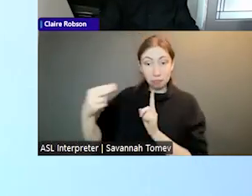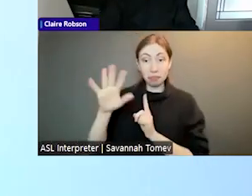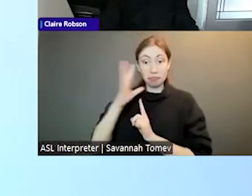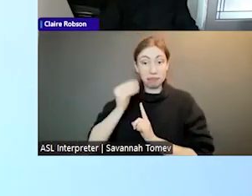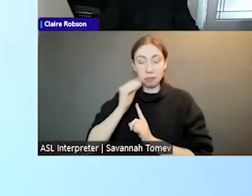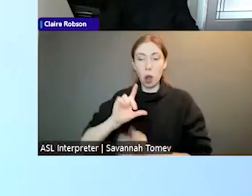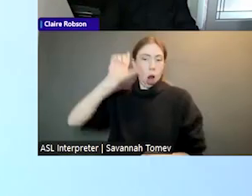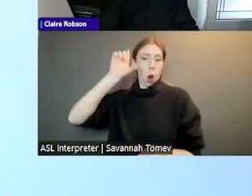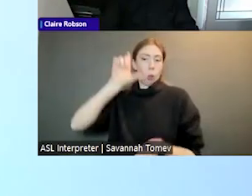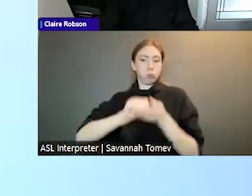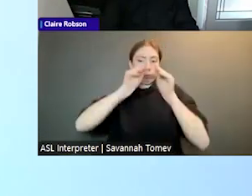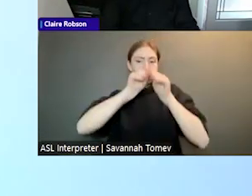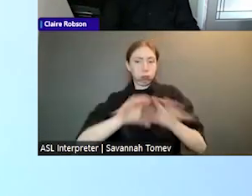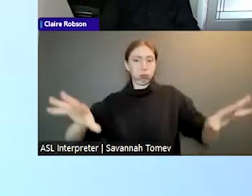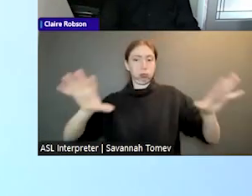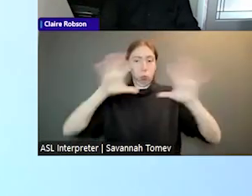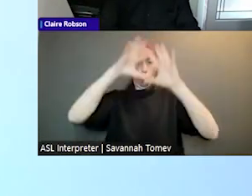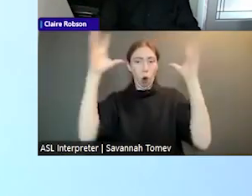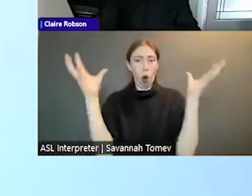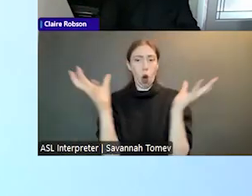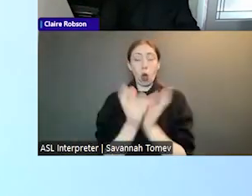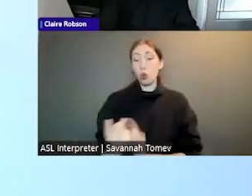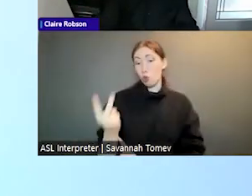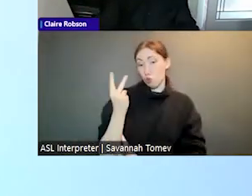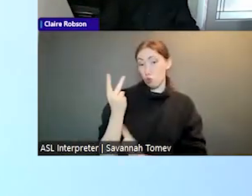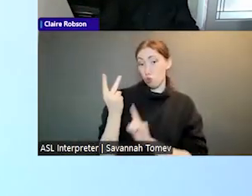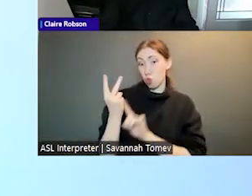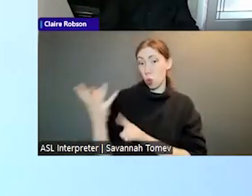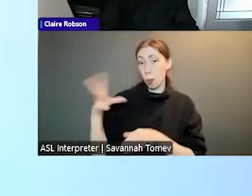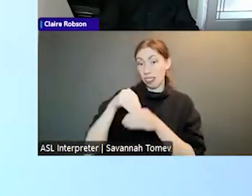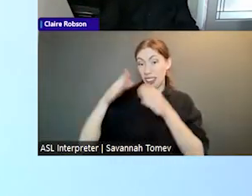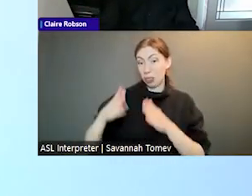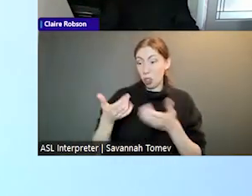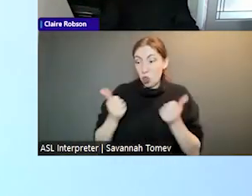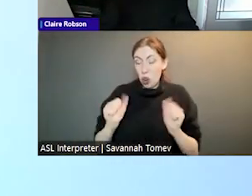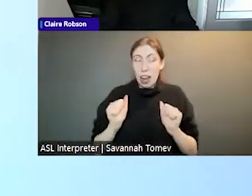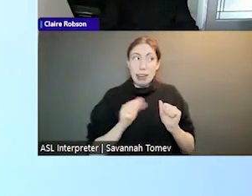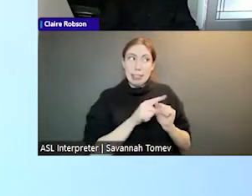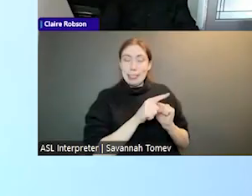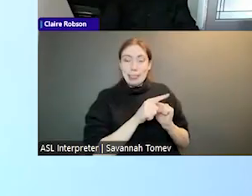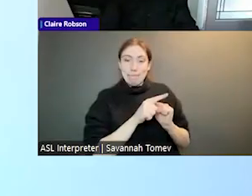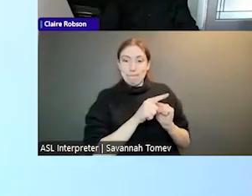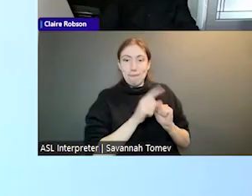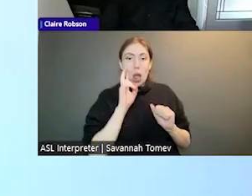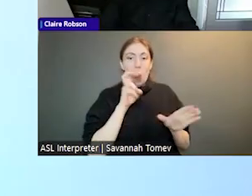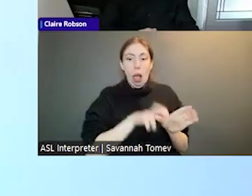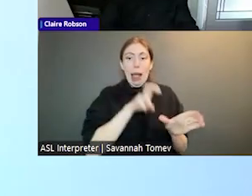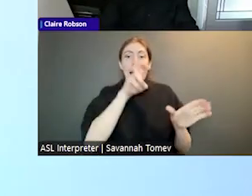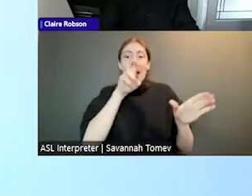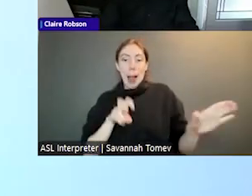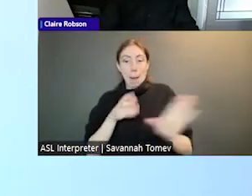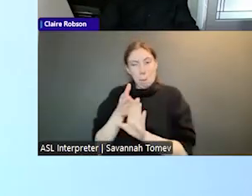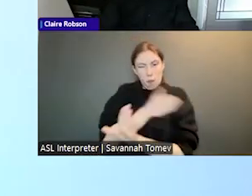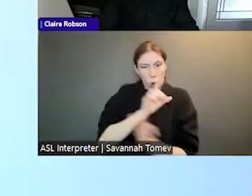international publisher. Two of them tried to pull out actually before publication. It was extremely challenging. They